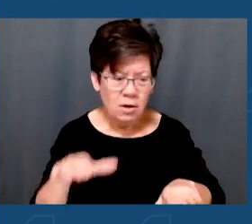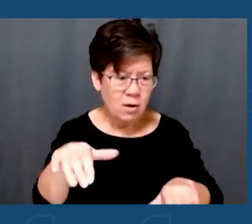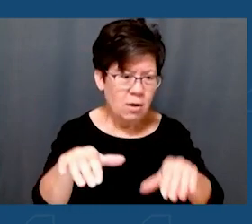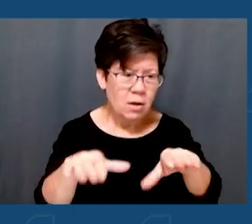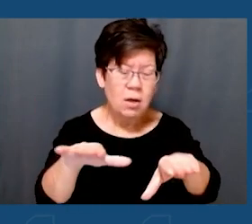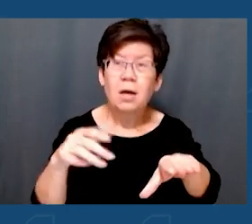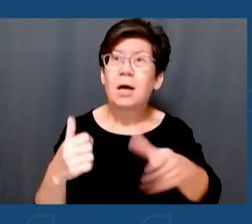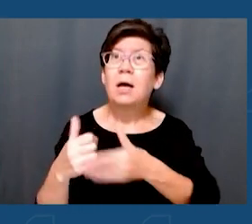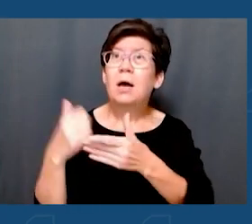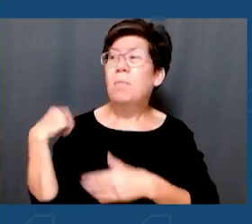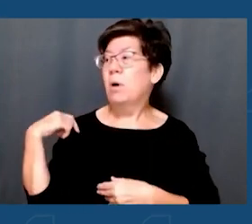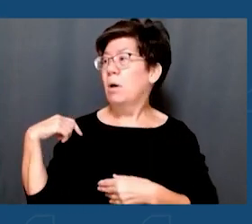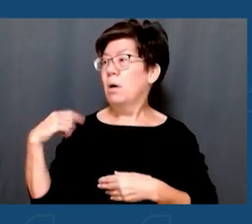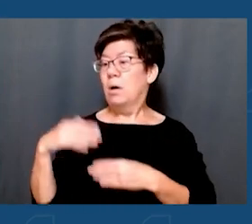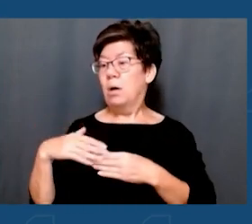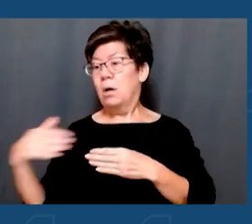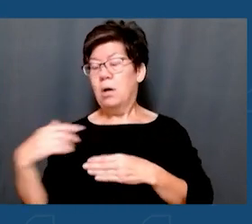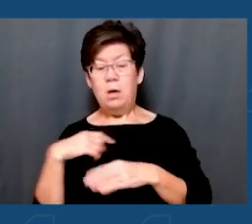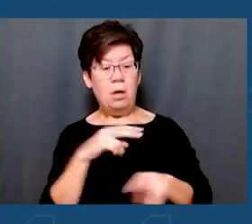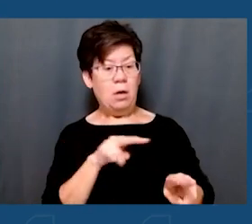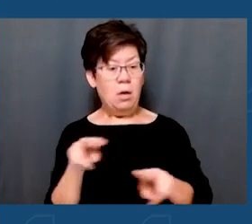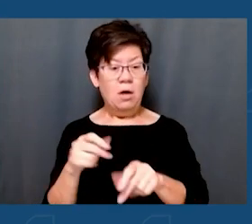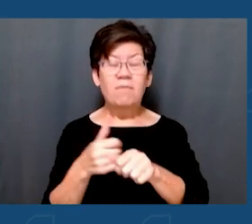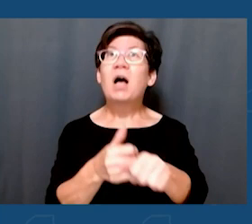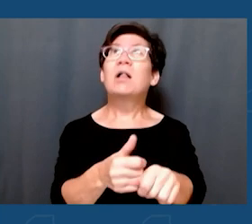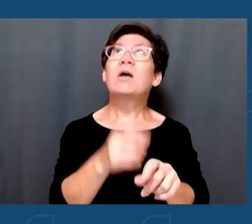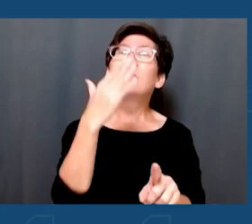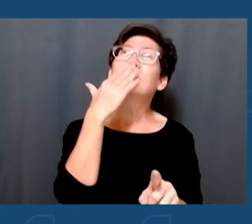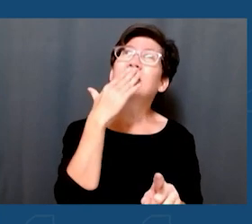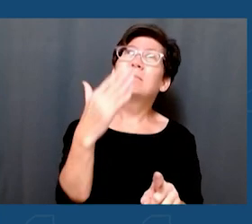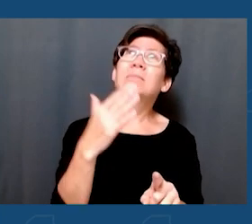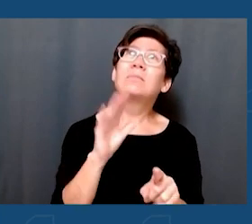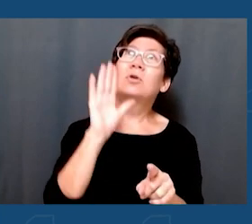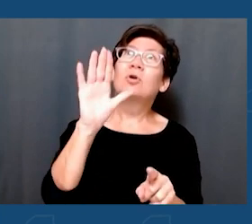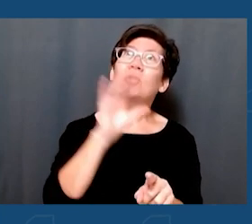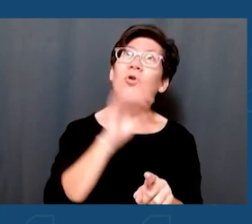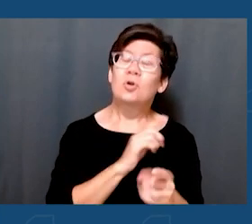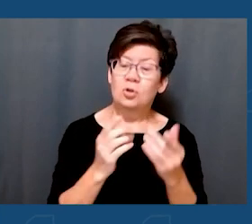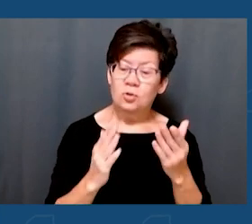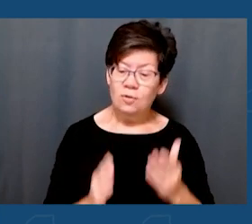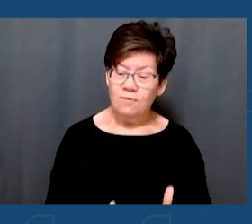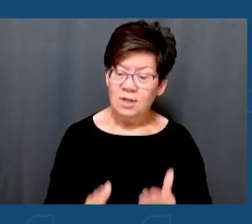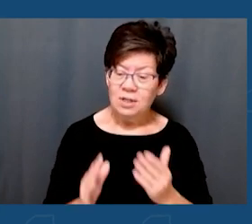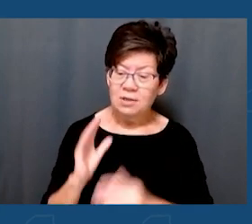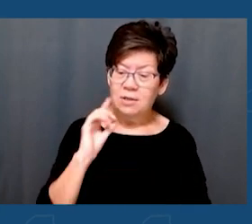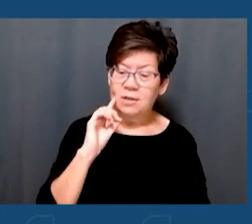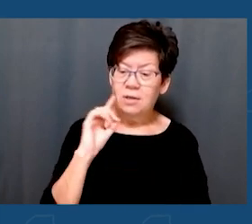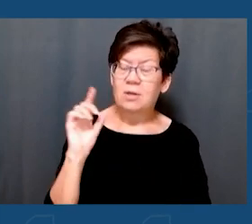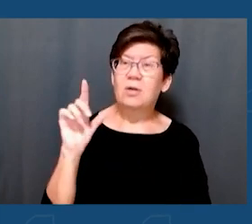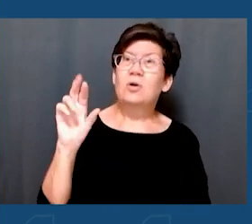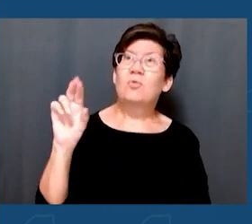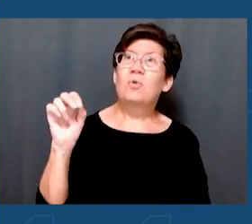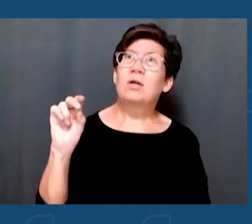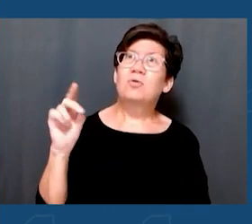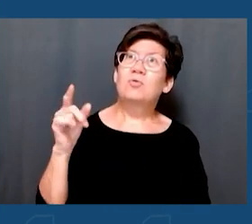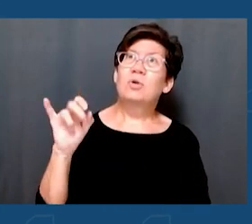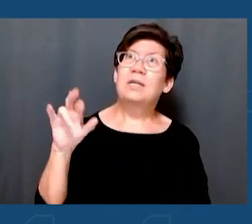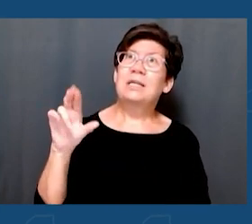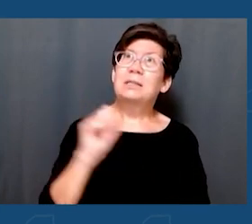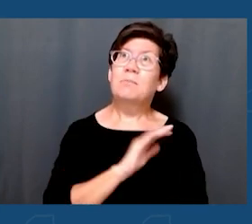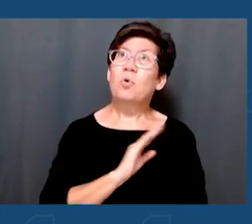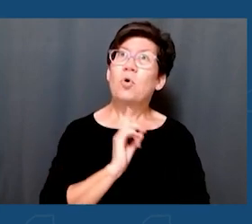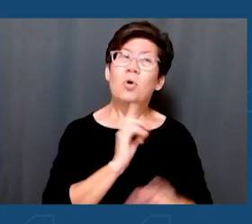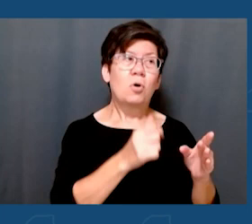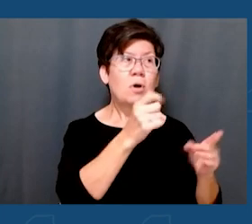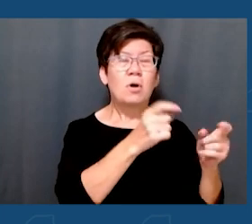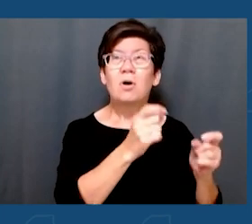hearts. We thank you for guiding your servant Casimiro Rodriguez and the board of directors that entrusted